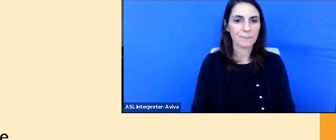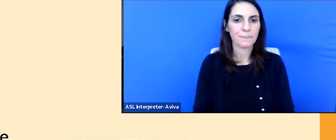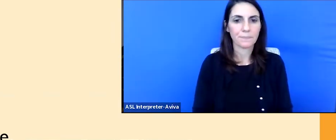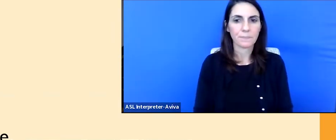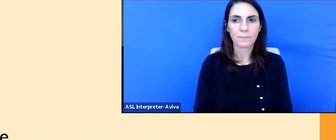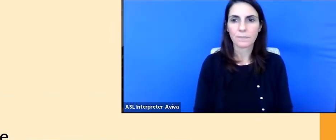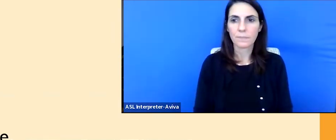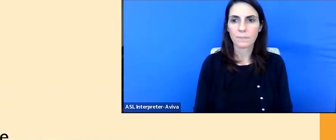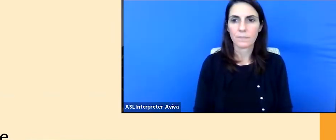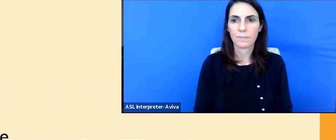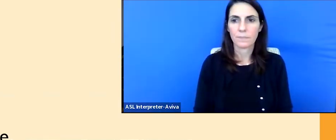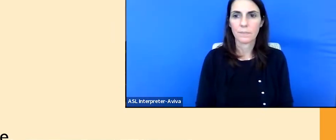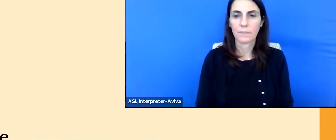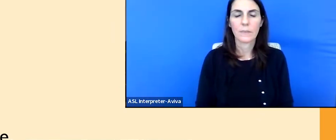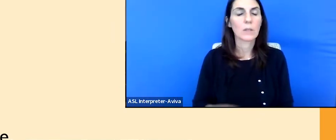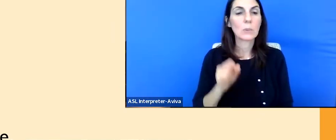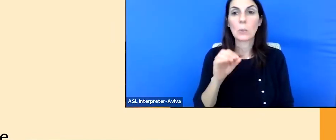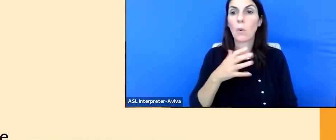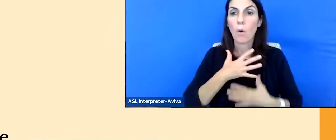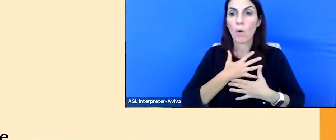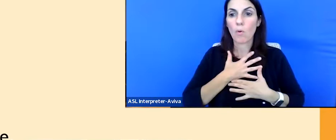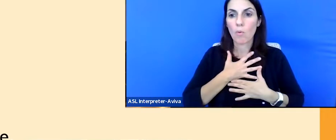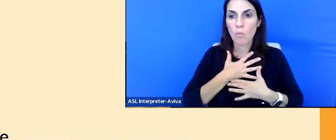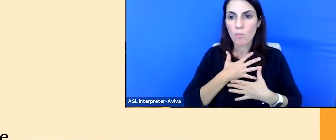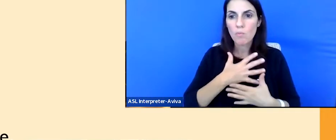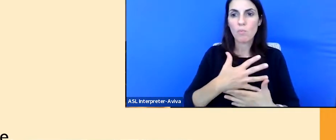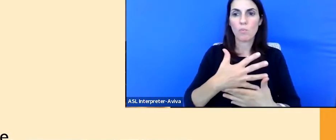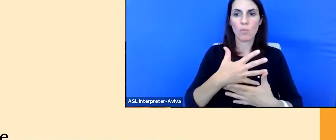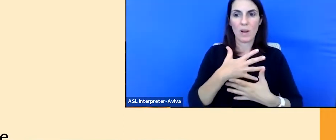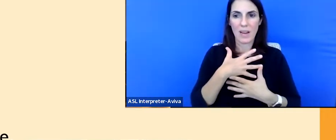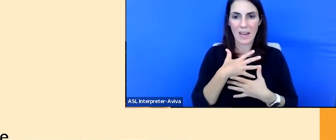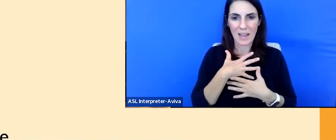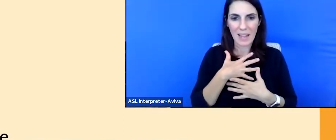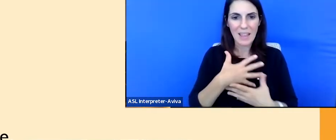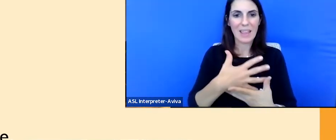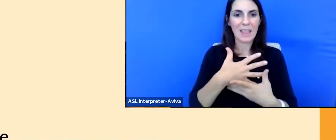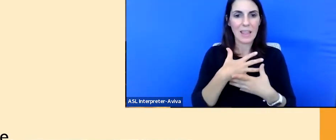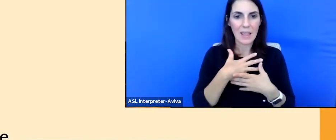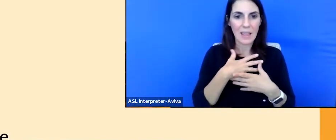And so breathing into the bottoms of our feet,